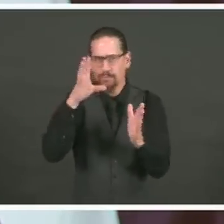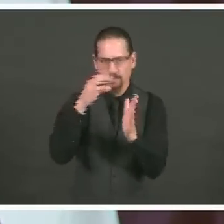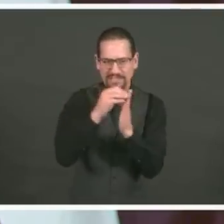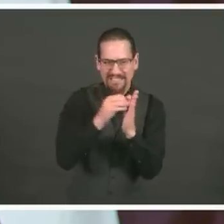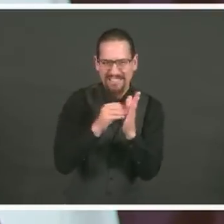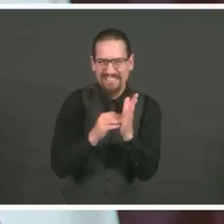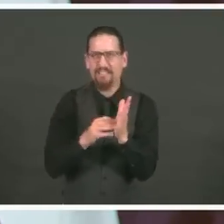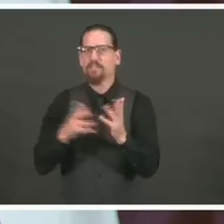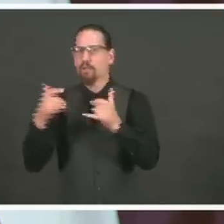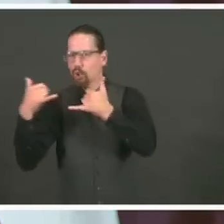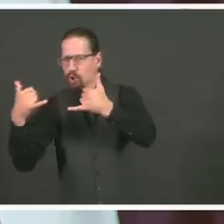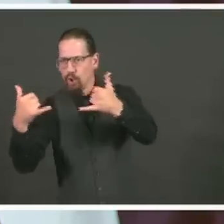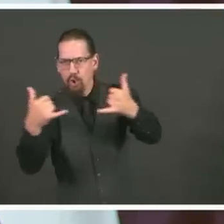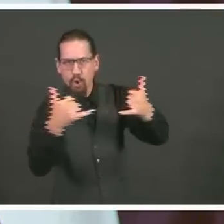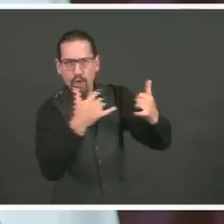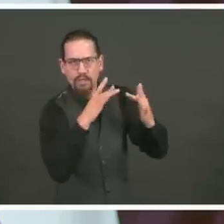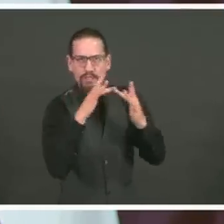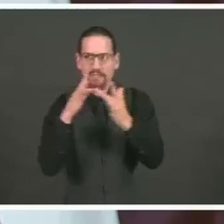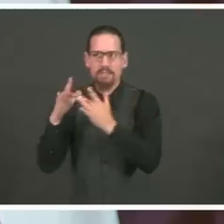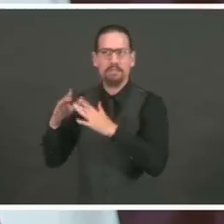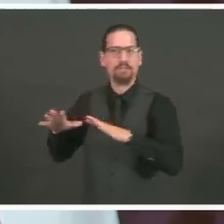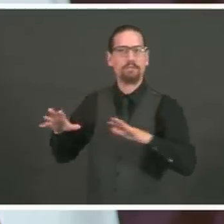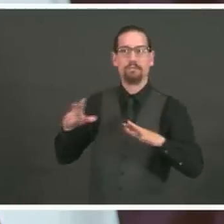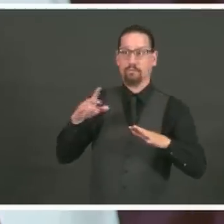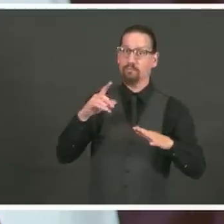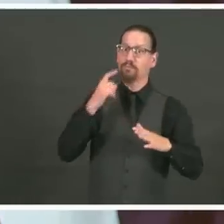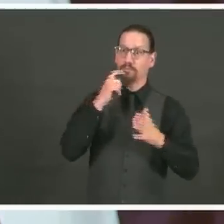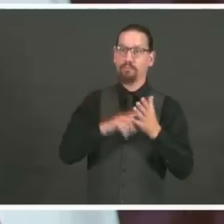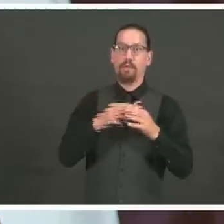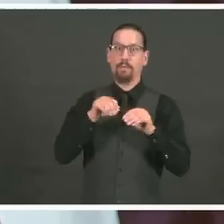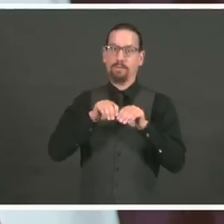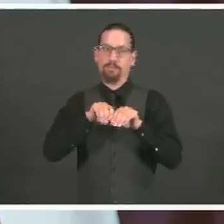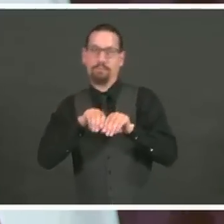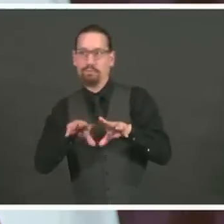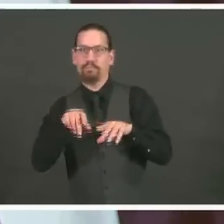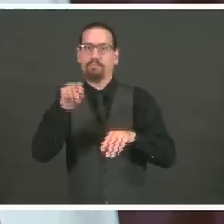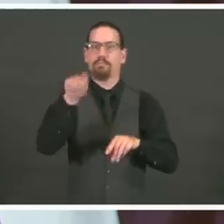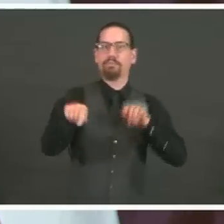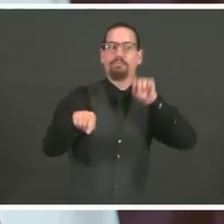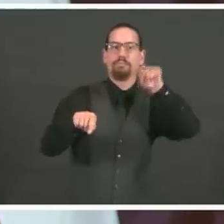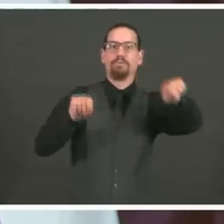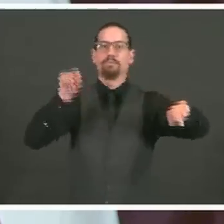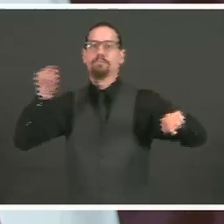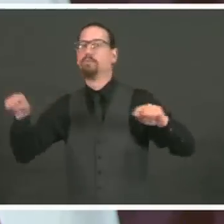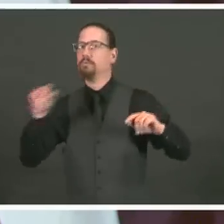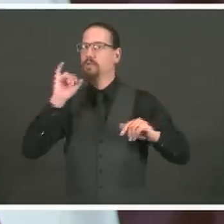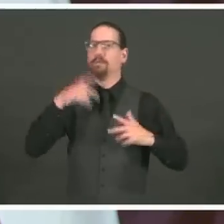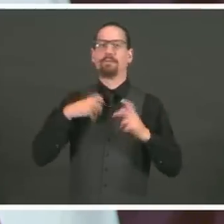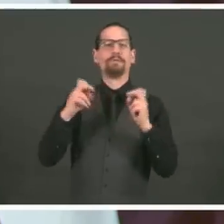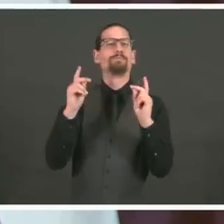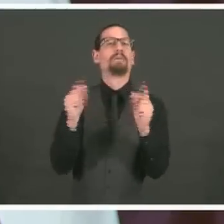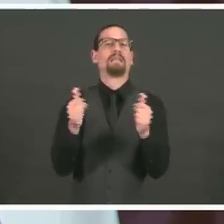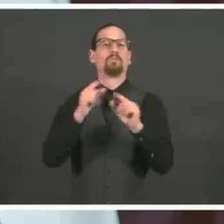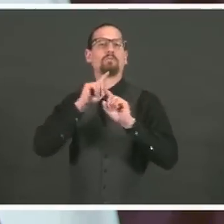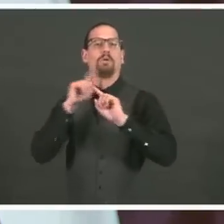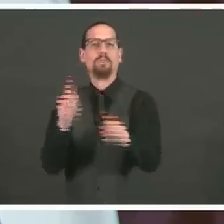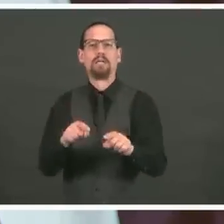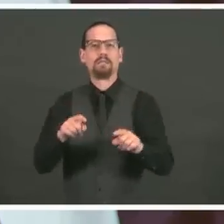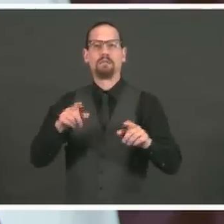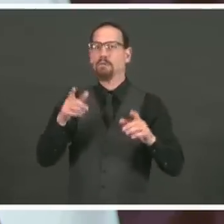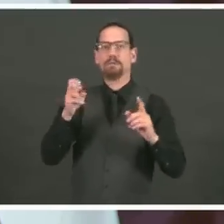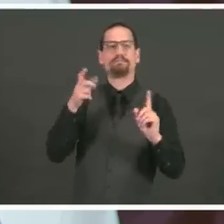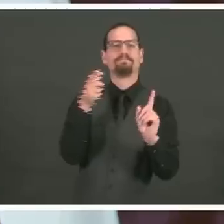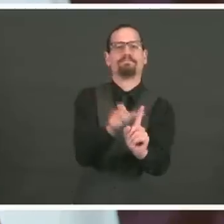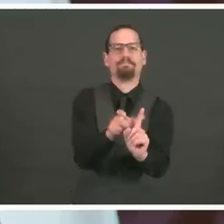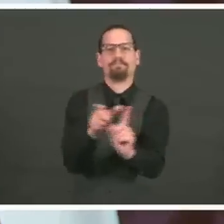there have been many, many, has been kept limited. So the biggest we've had were